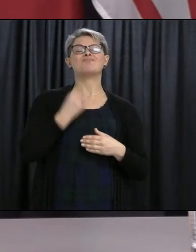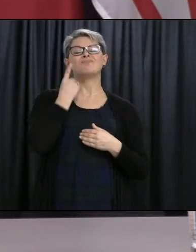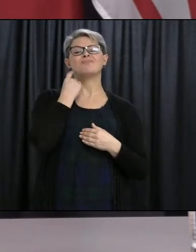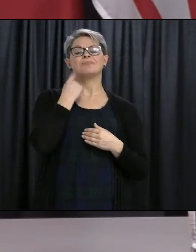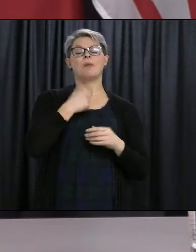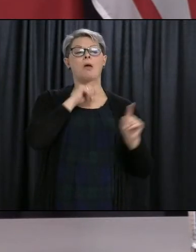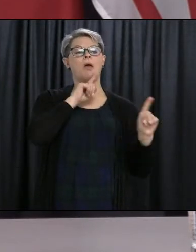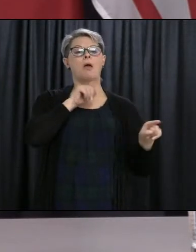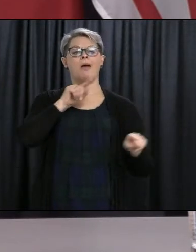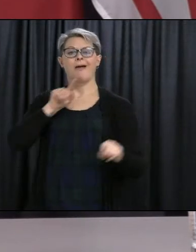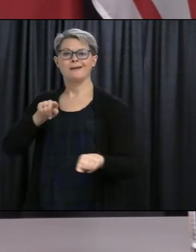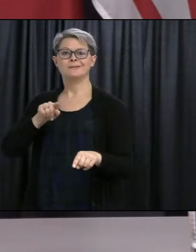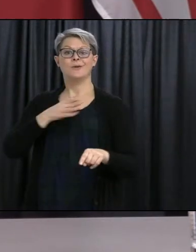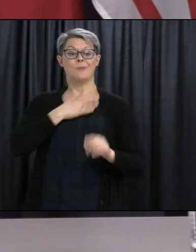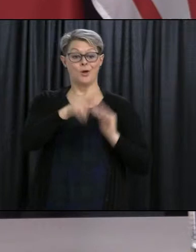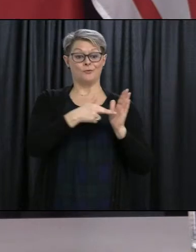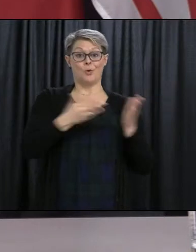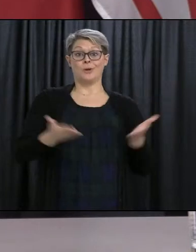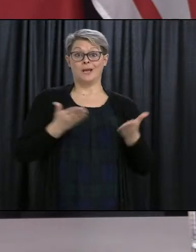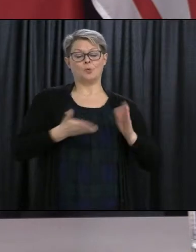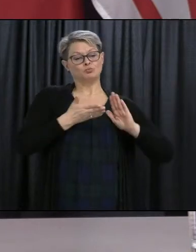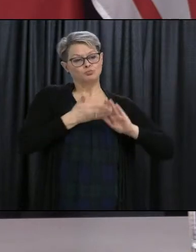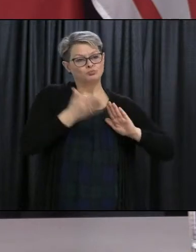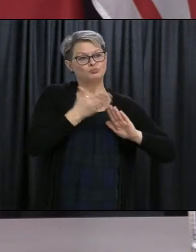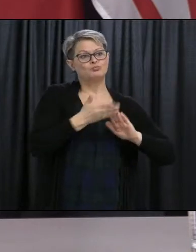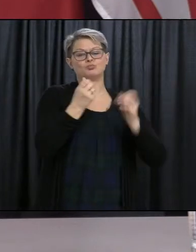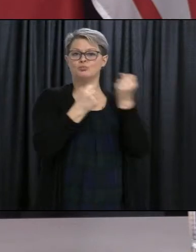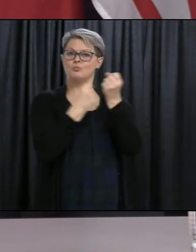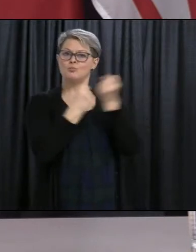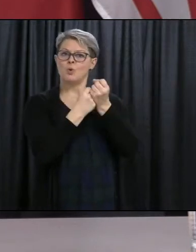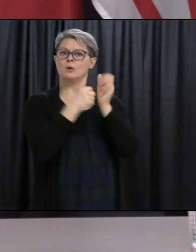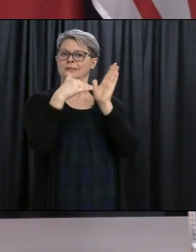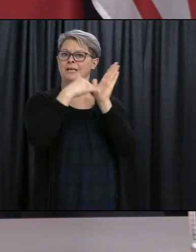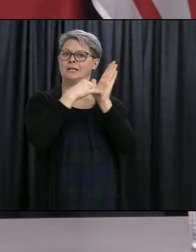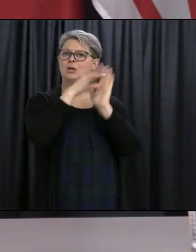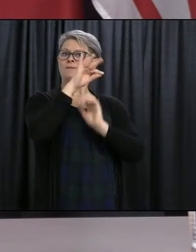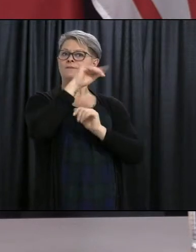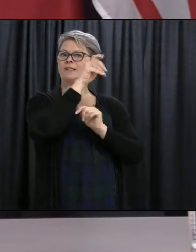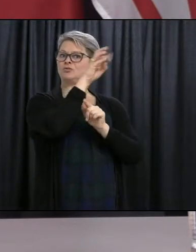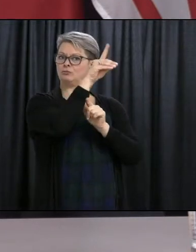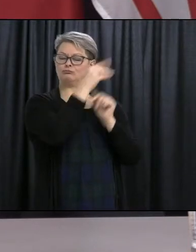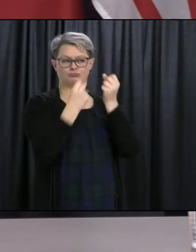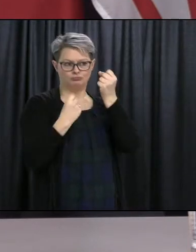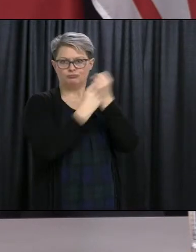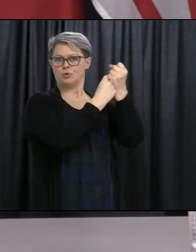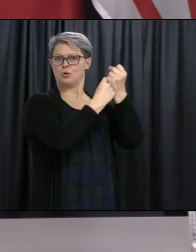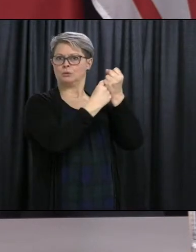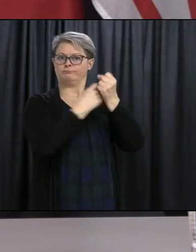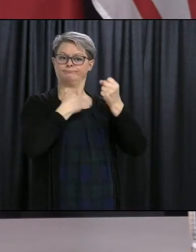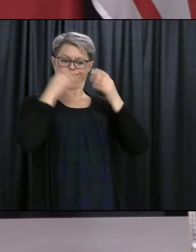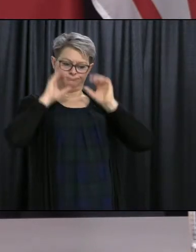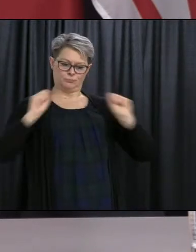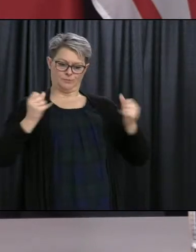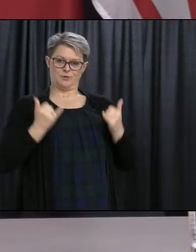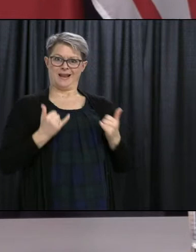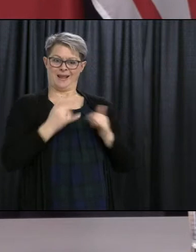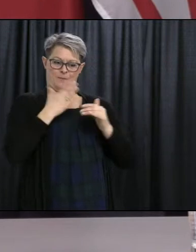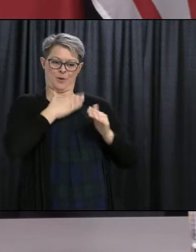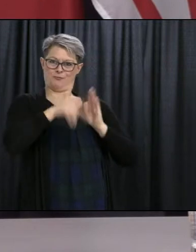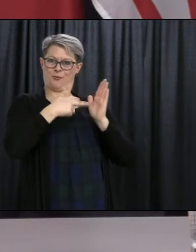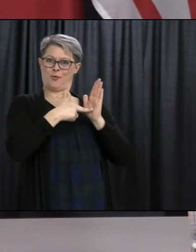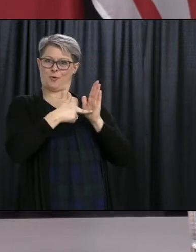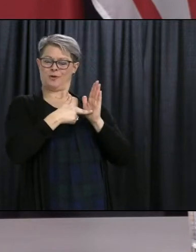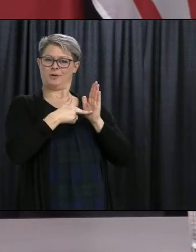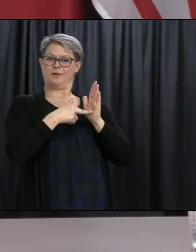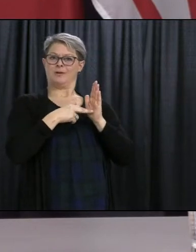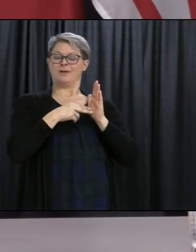answers, my role here is operational and supporting Dr. Fitzgerald and as Premier in caretaker mode. The